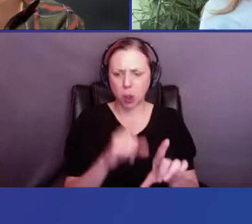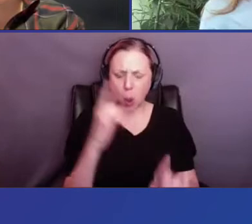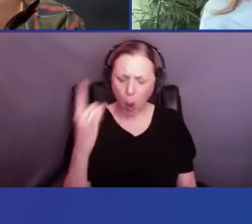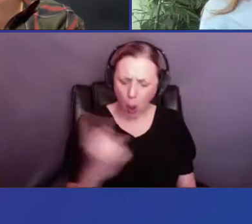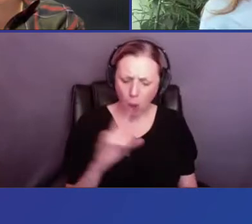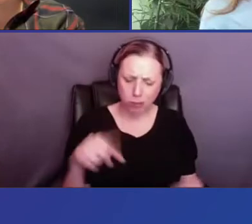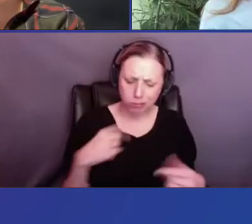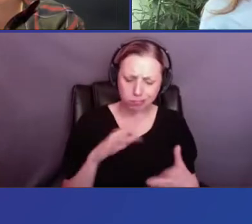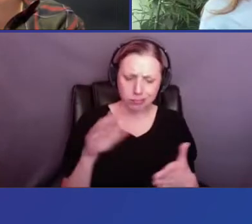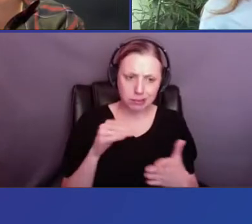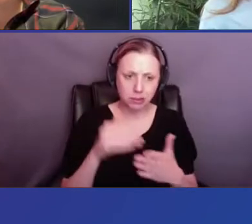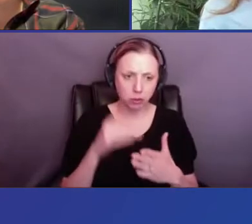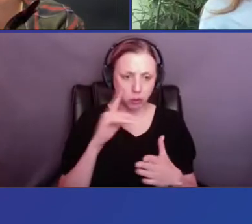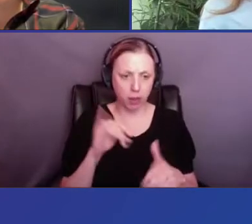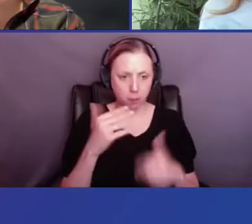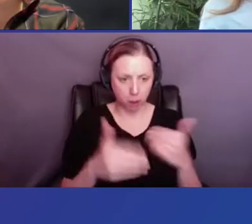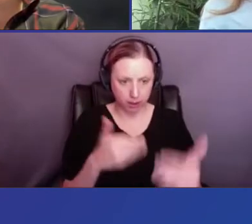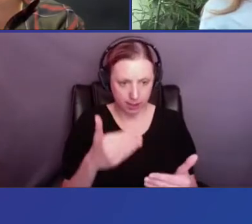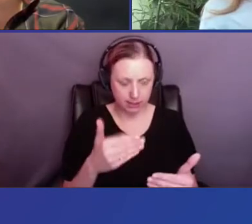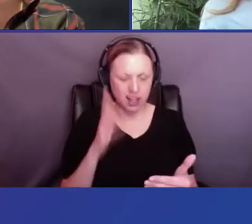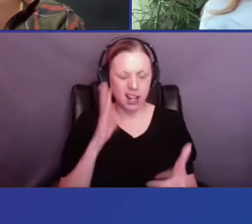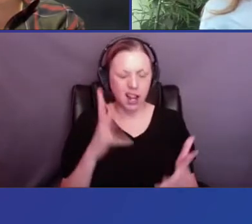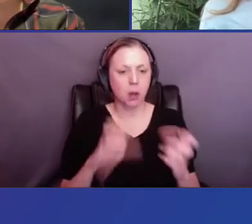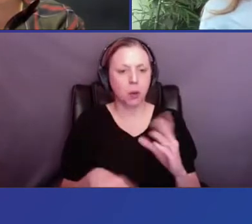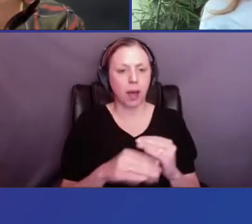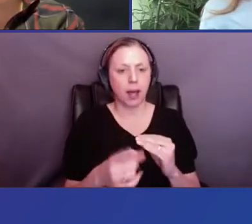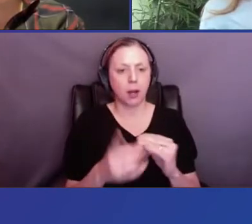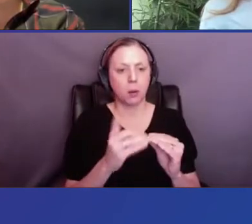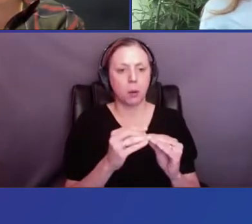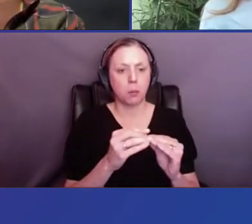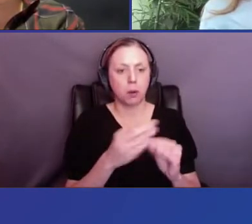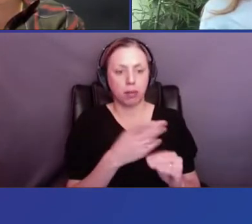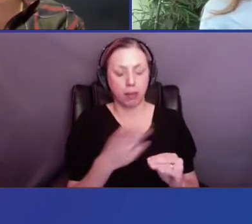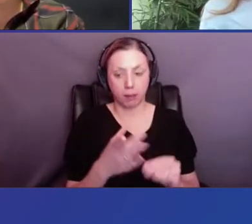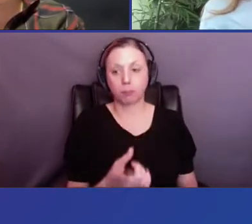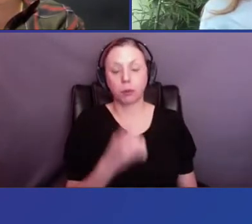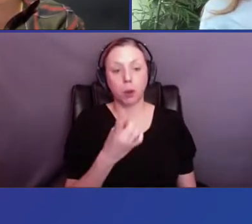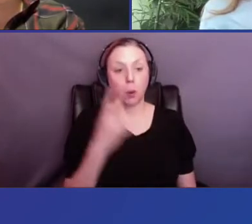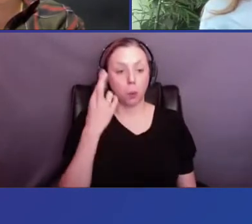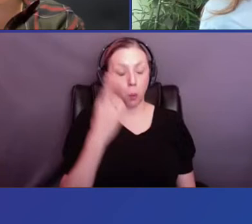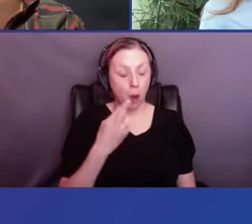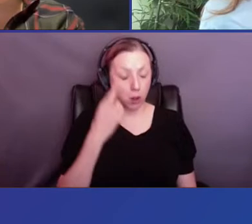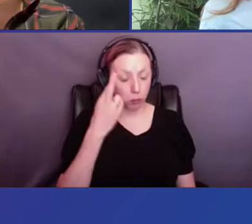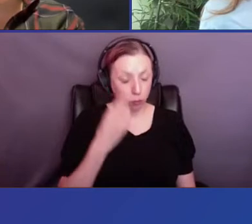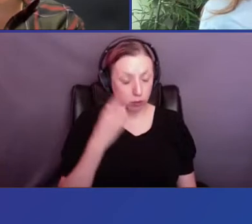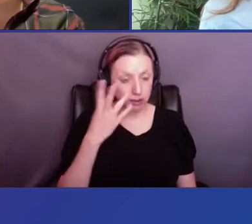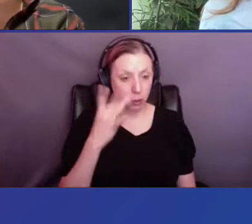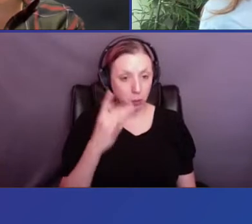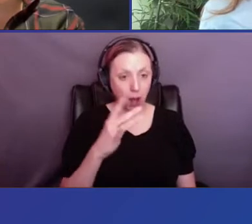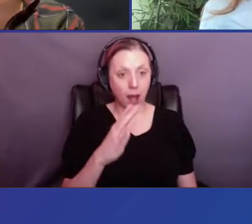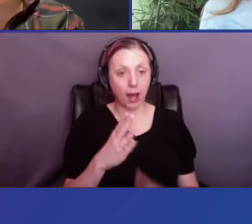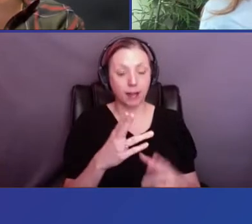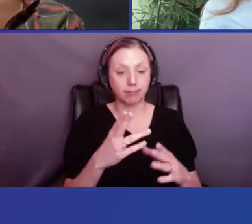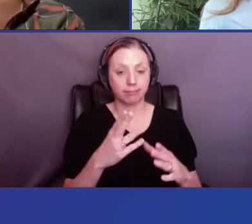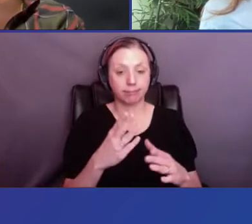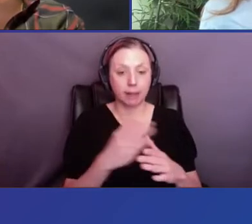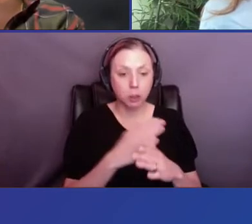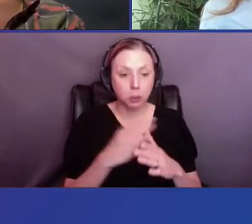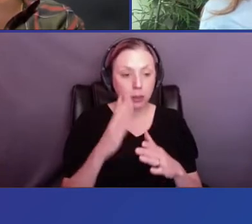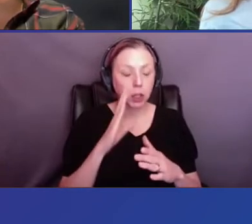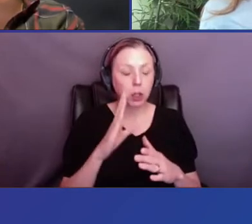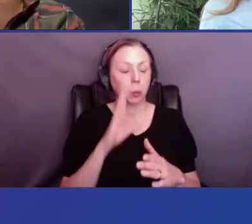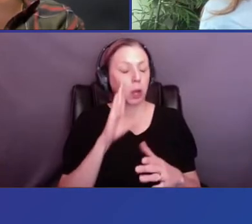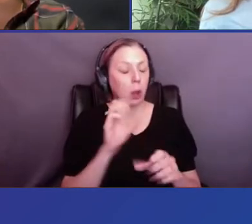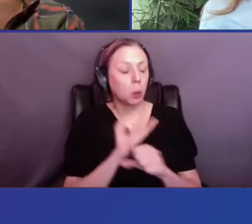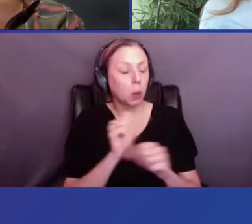to the process. And then I'll just say one other thing. I think one of the reasons we intermediaries work well as regranters for